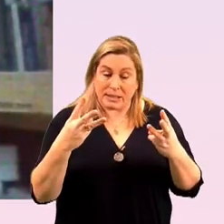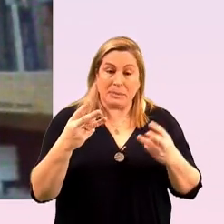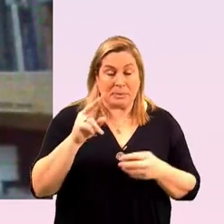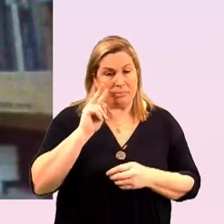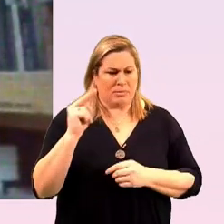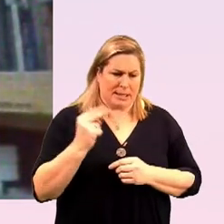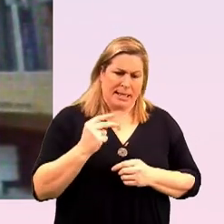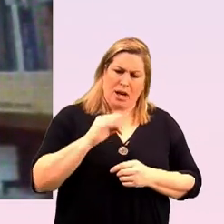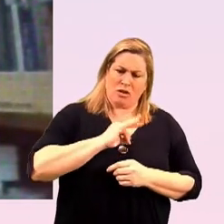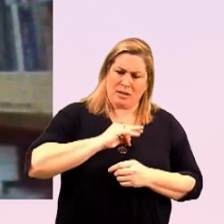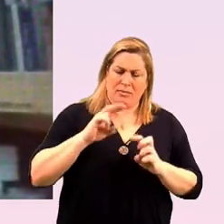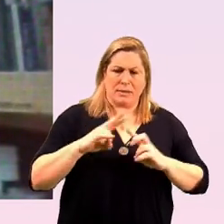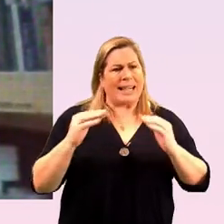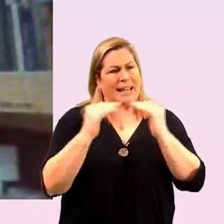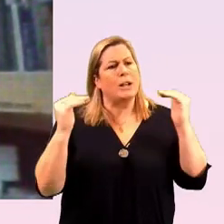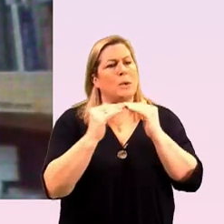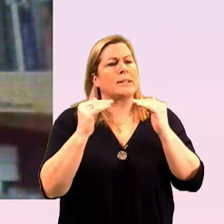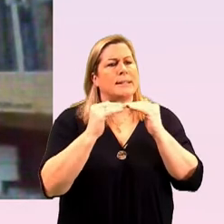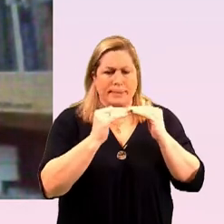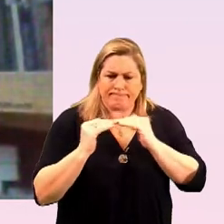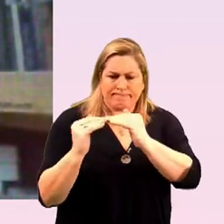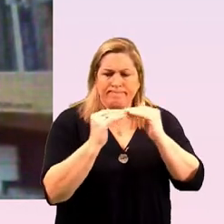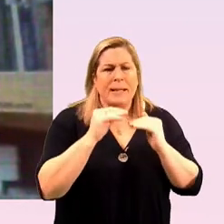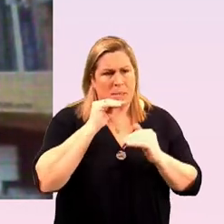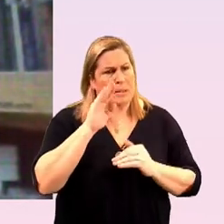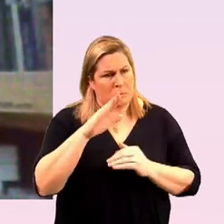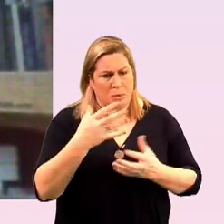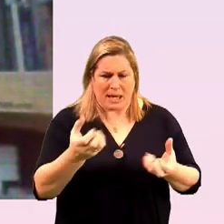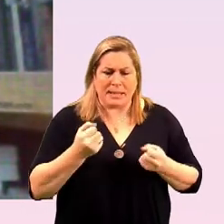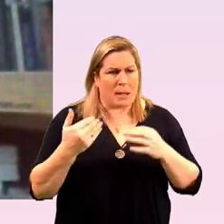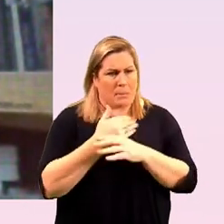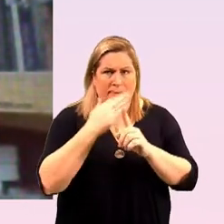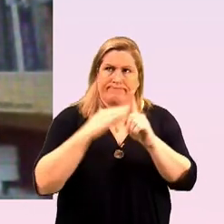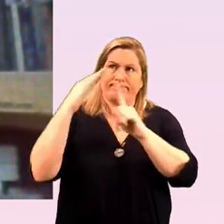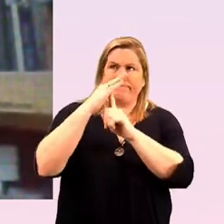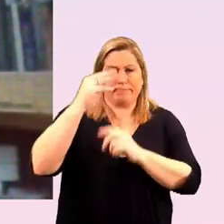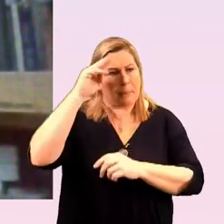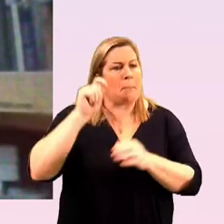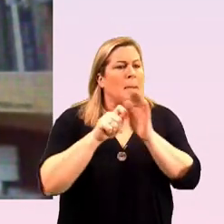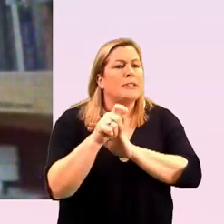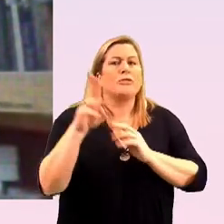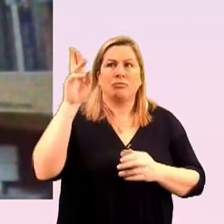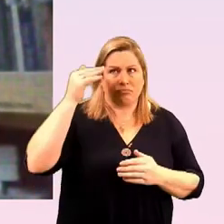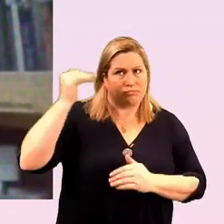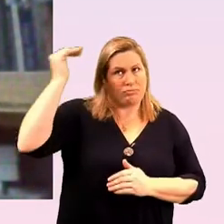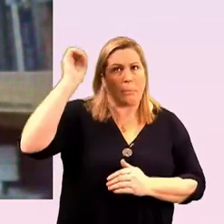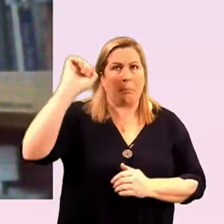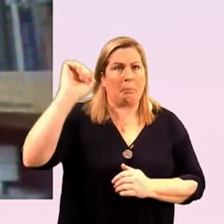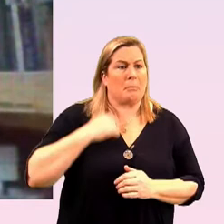equals, and there has to be buy-in from the top to achieve that. The knock-on effect for us is we are just now more and more